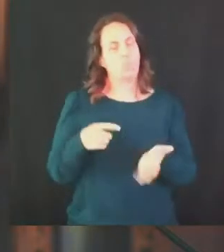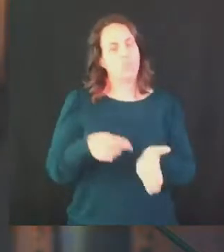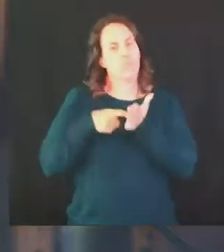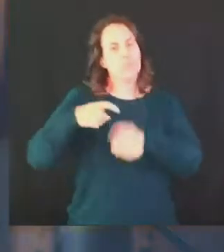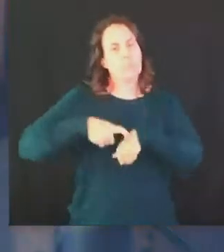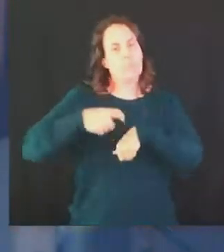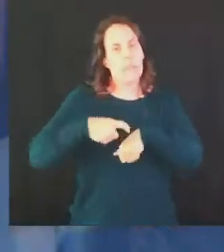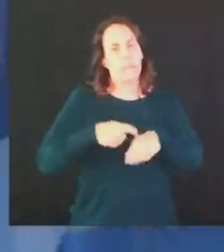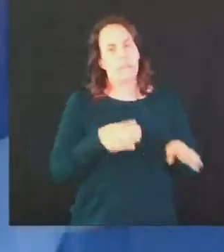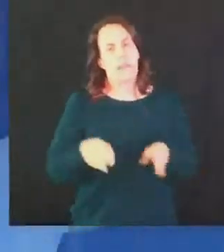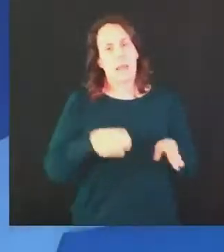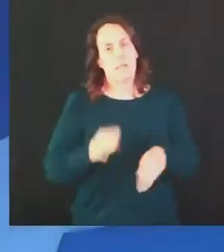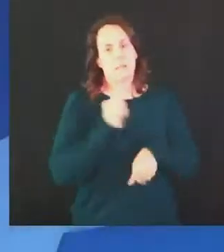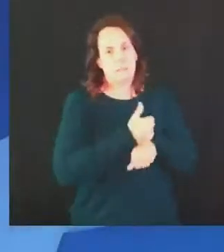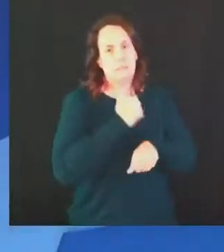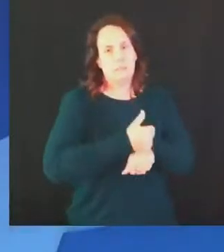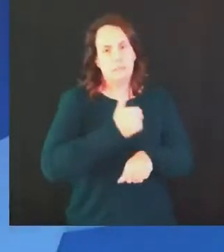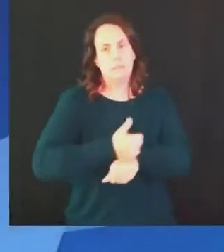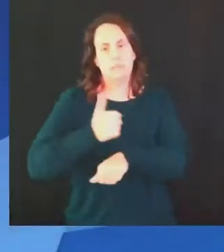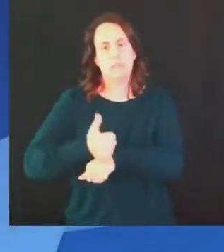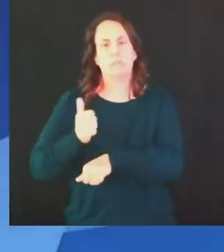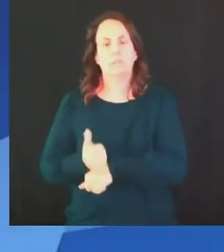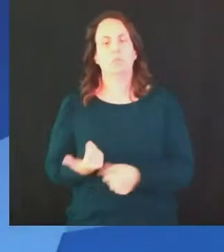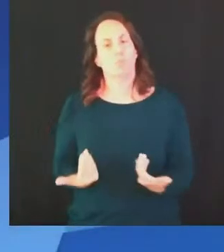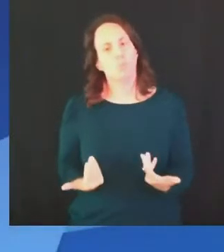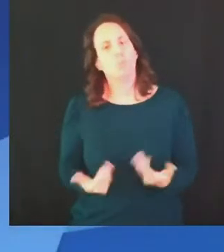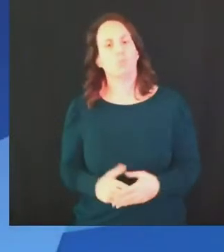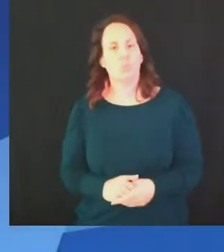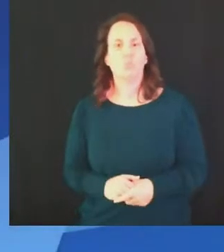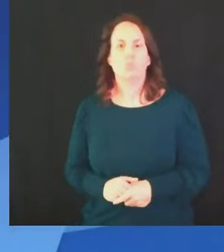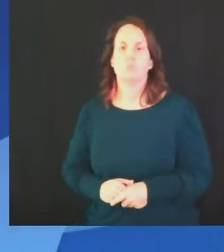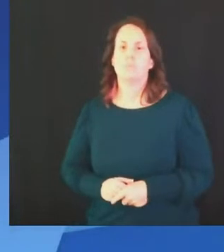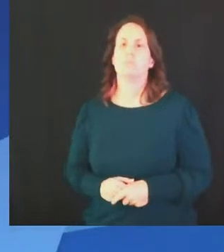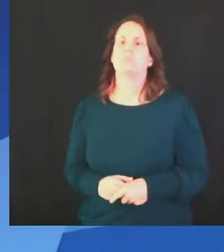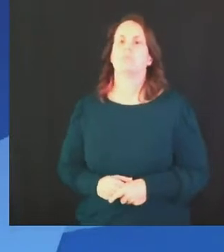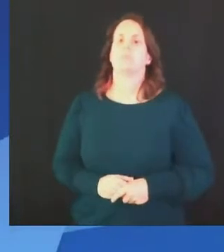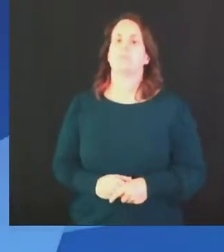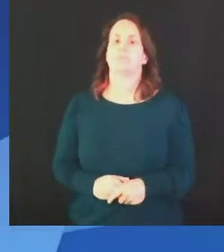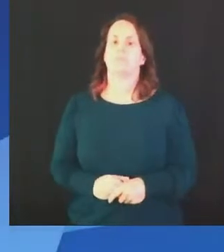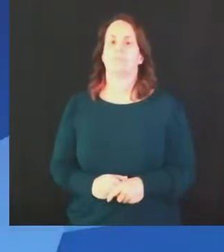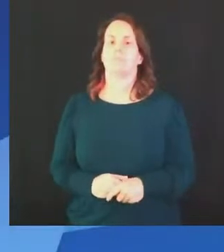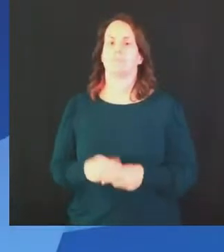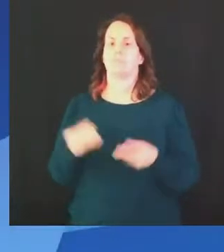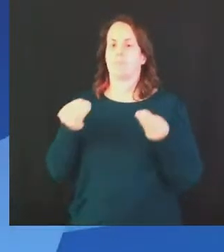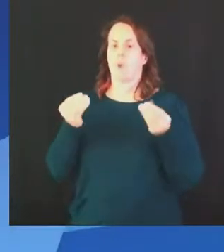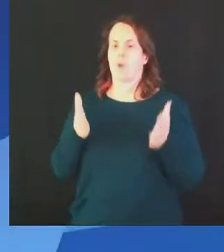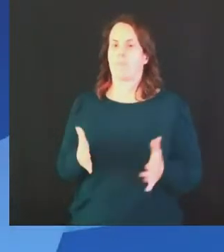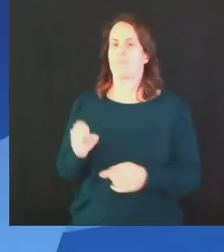Thank you, Mitchell. Now to Eric Gunn from Wisconsin Examiner. Eric.